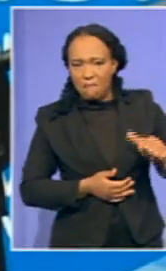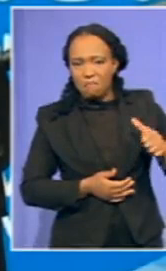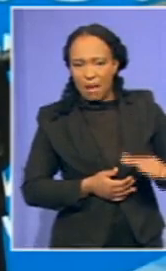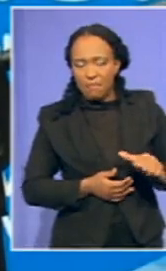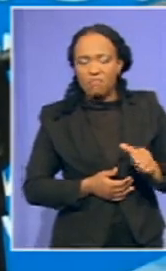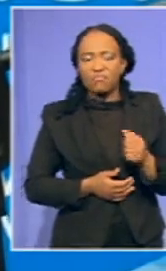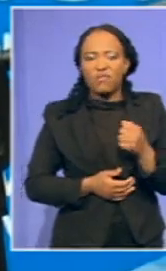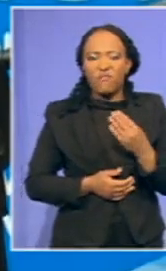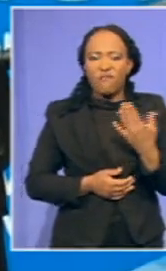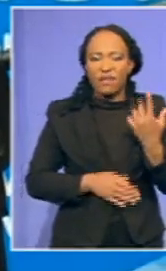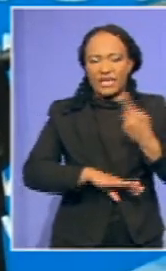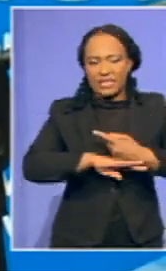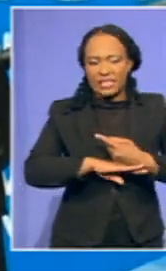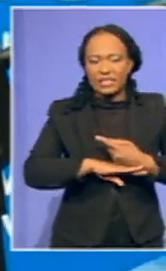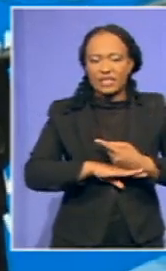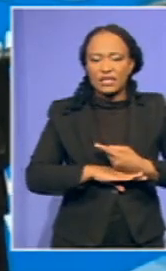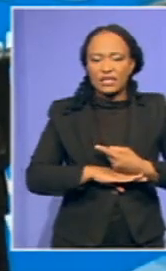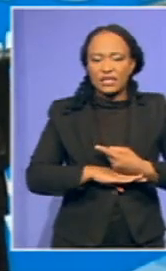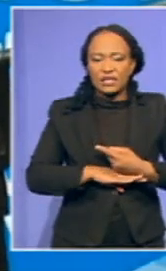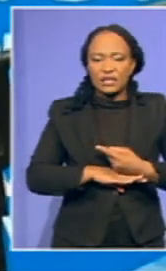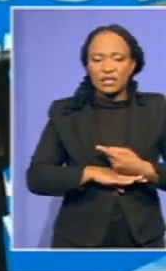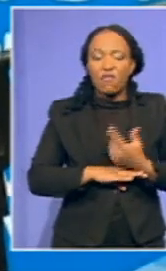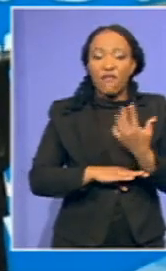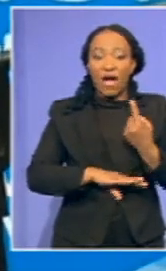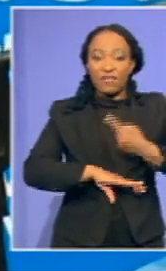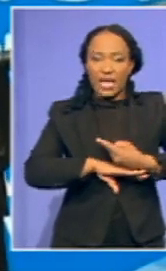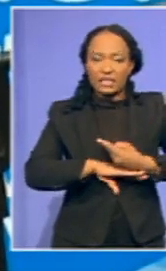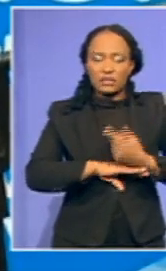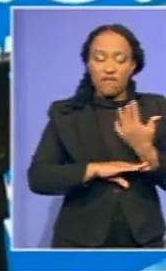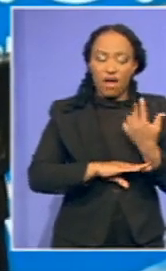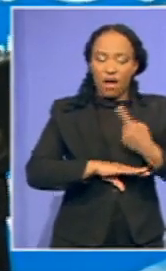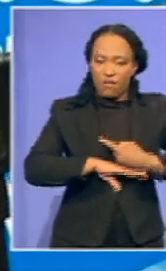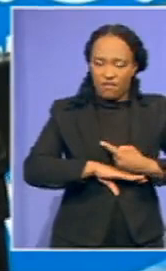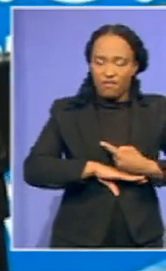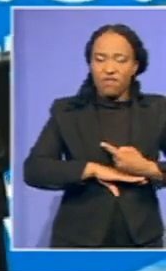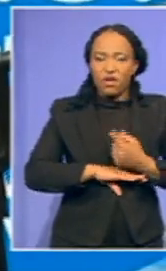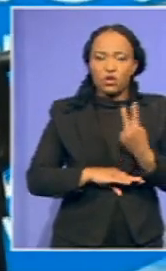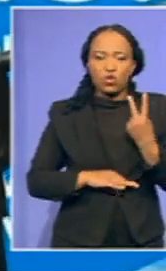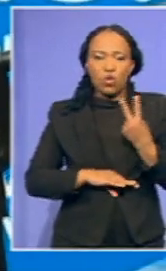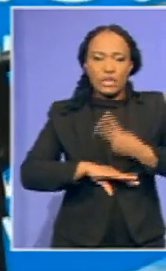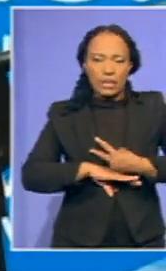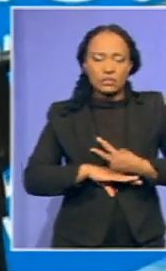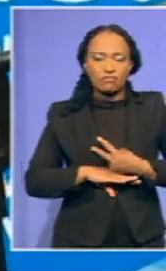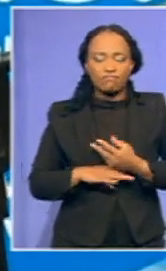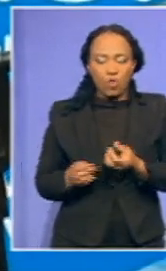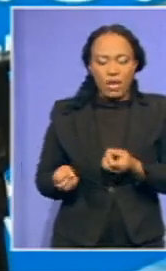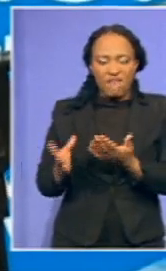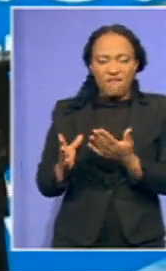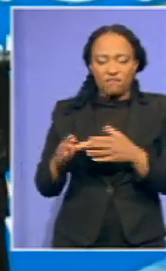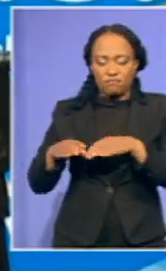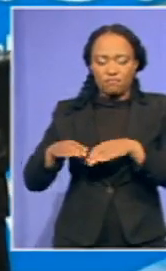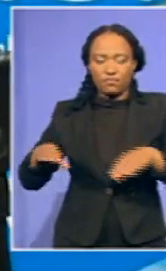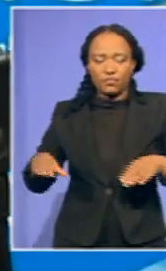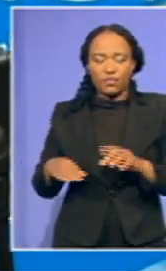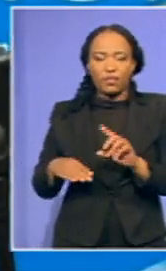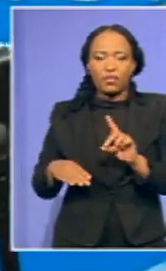7 days in a week, we pump for 5 days, and the 2 days we give it to the pump to ensure